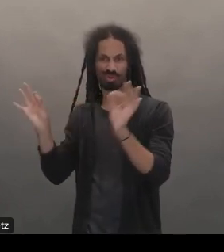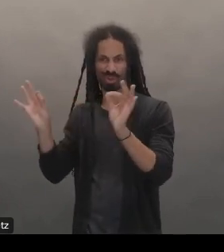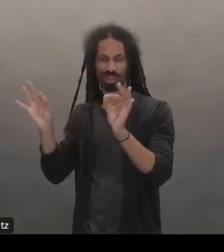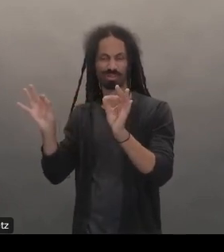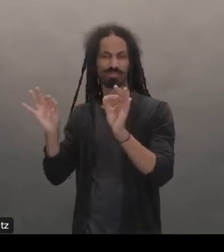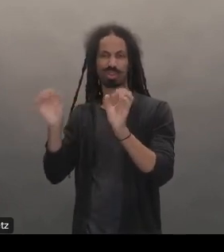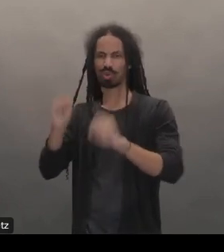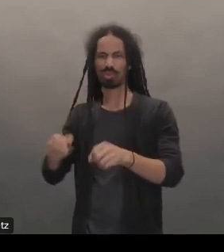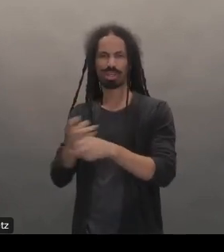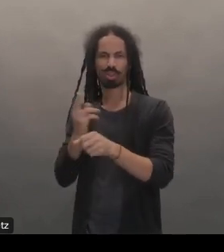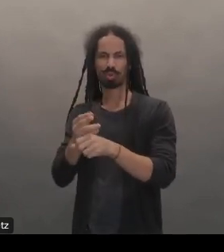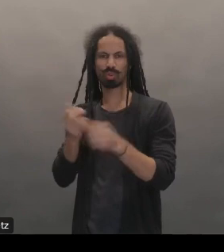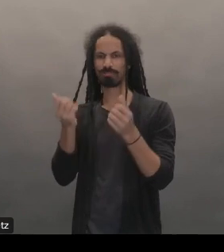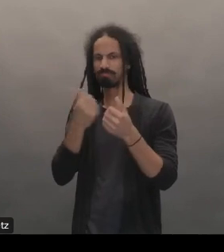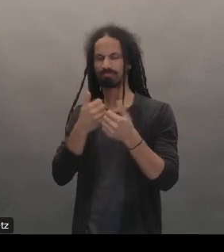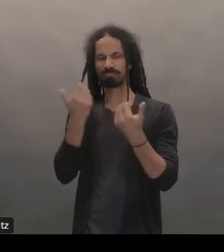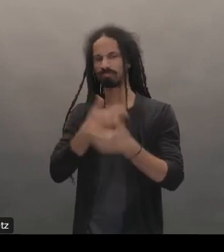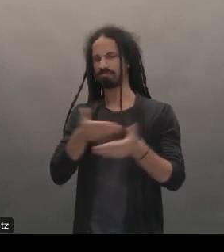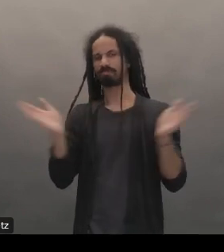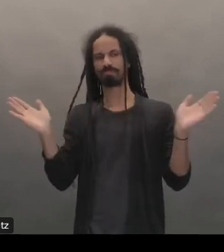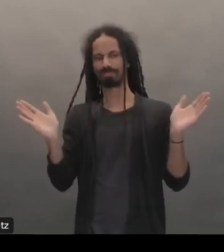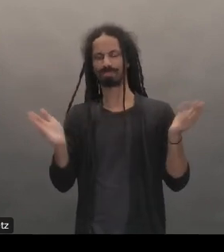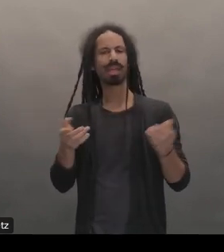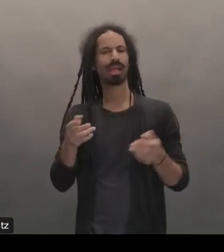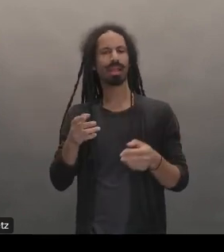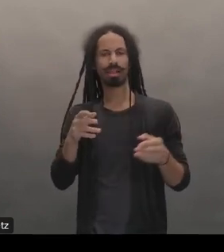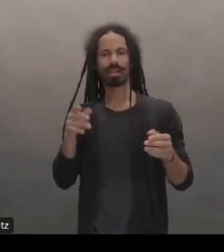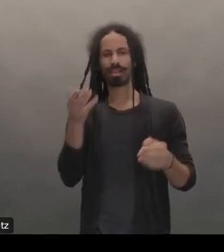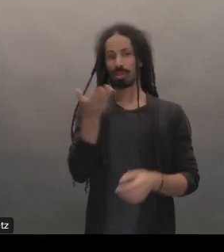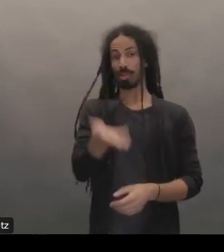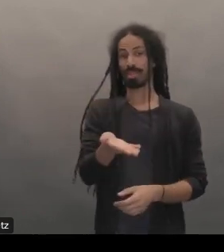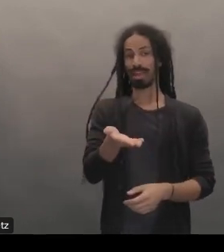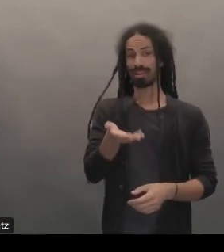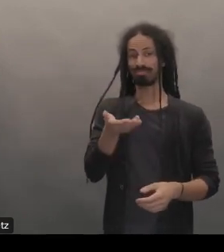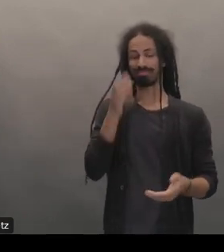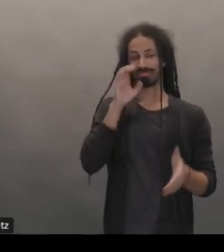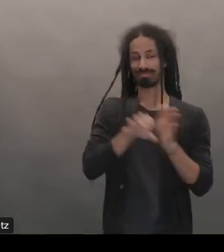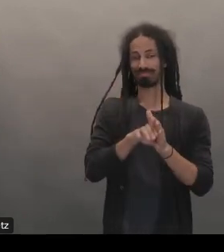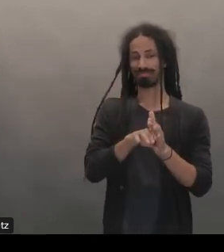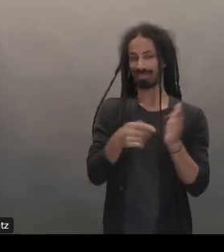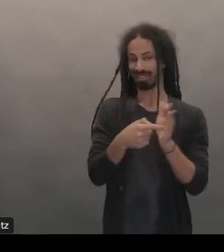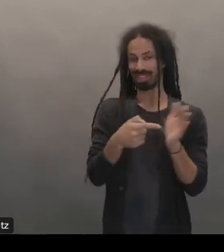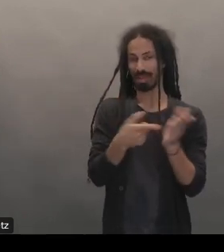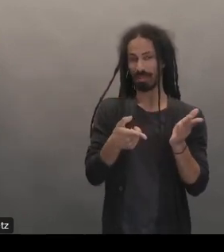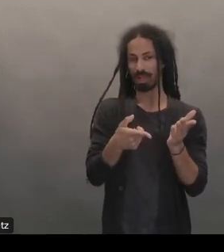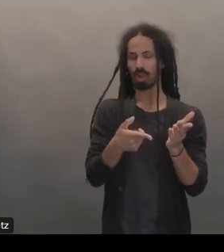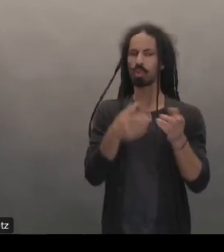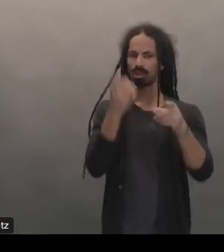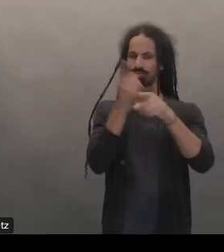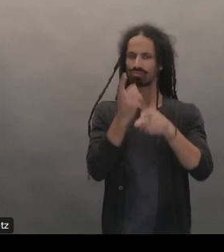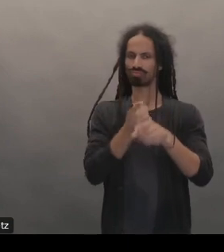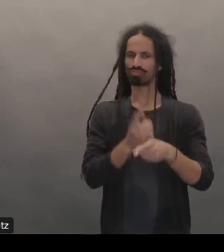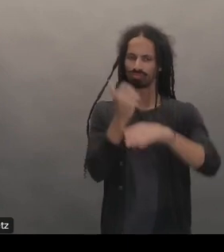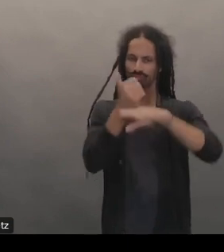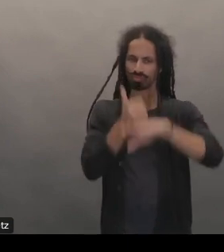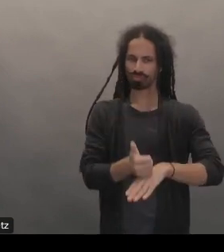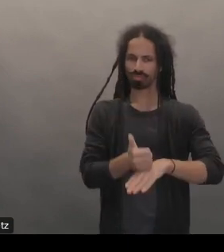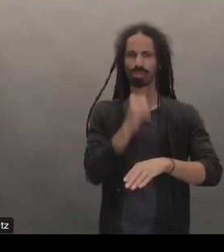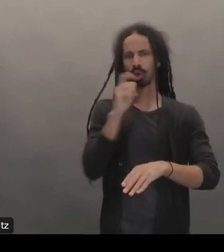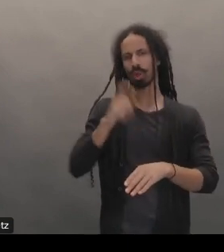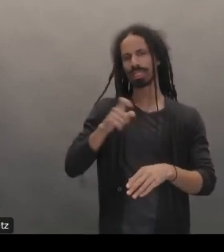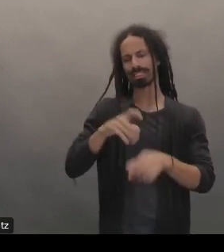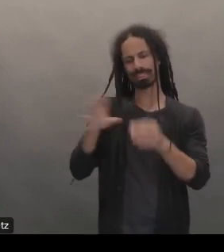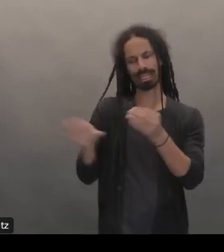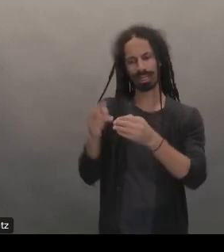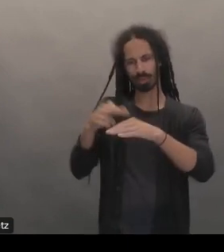would be done correctly. Right? This would be done correctly. You wouldn't have to add any information in your reference list about where you got this picture. You wouldn't